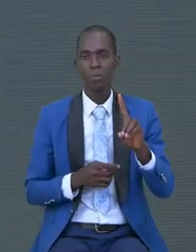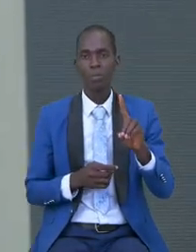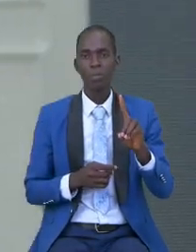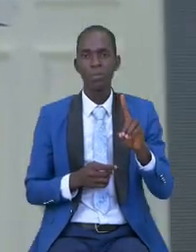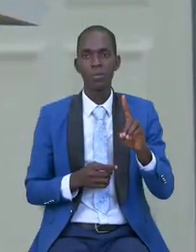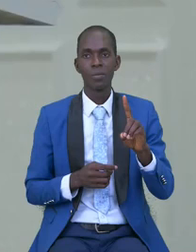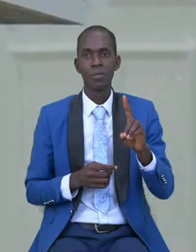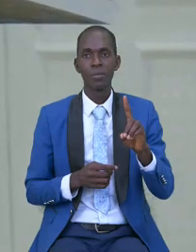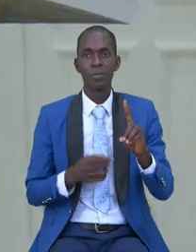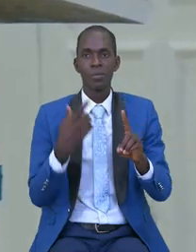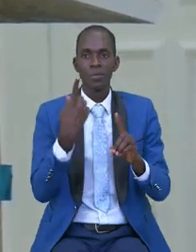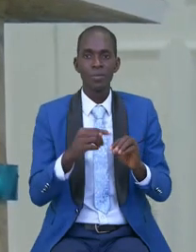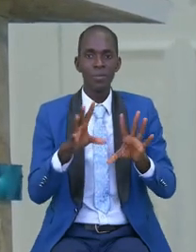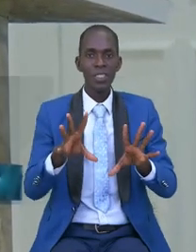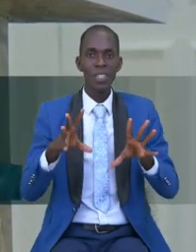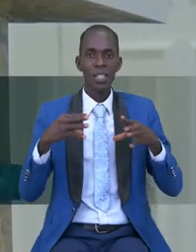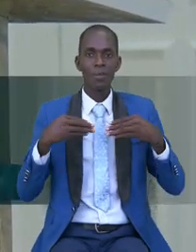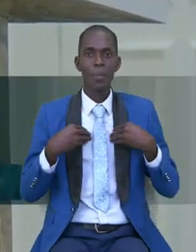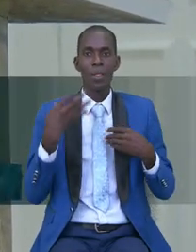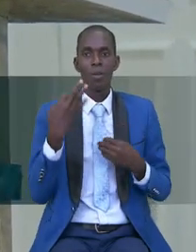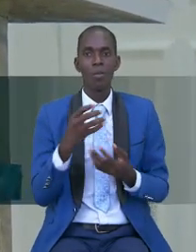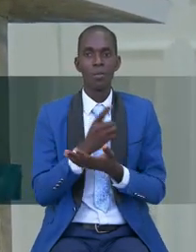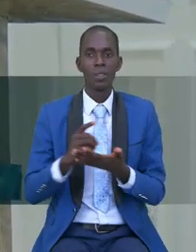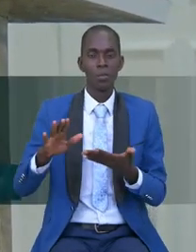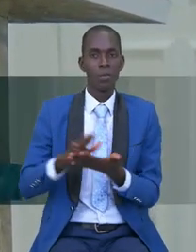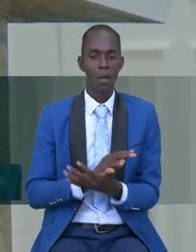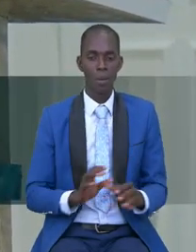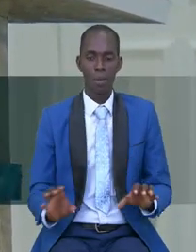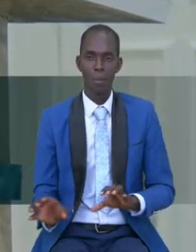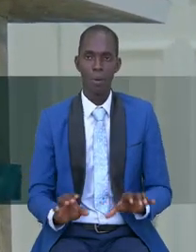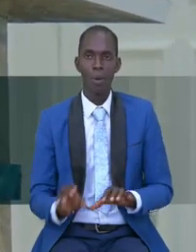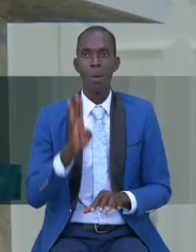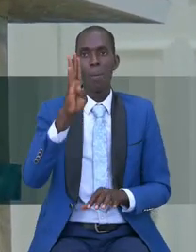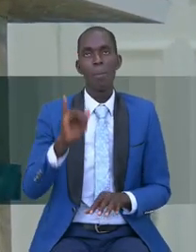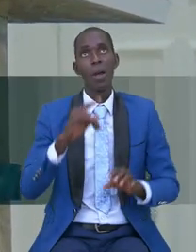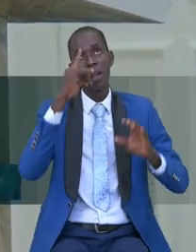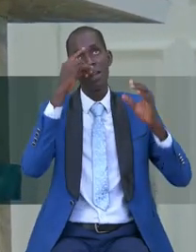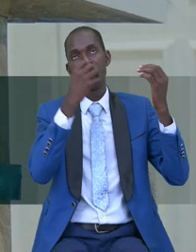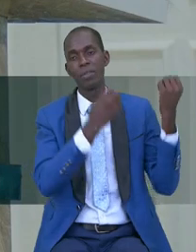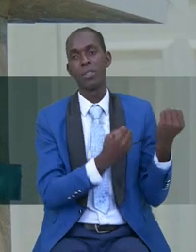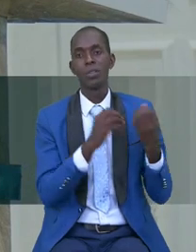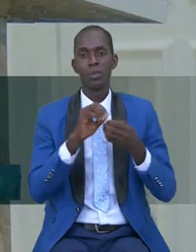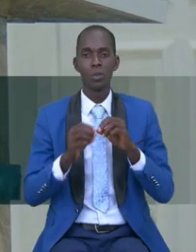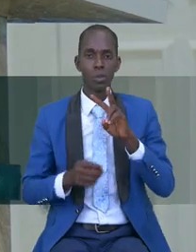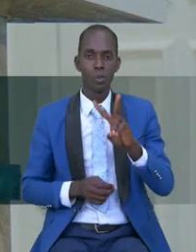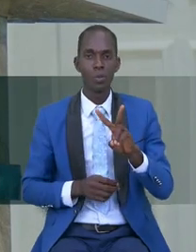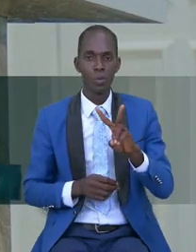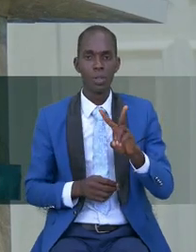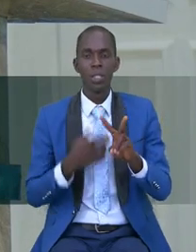Number one, the acceptance of divine performance by faith. Number two,